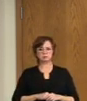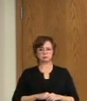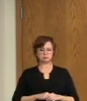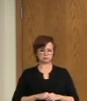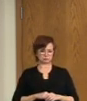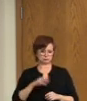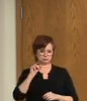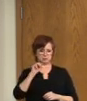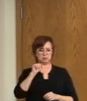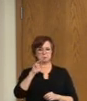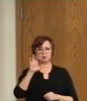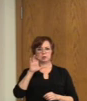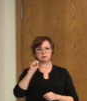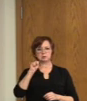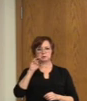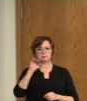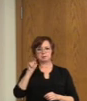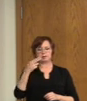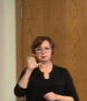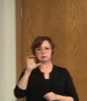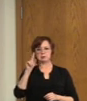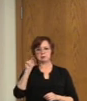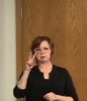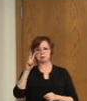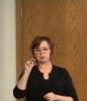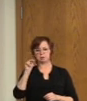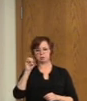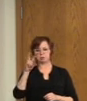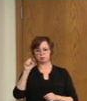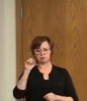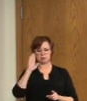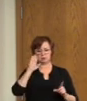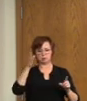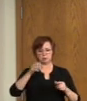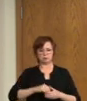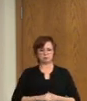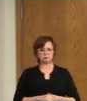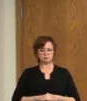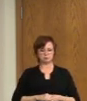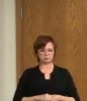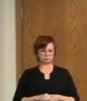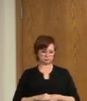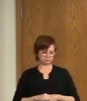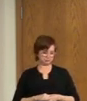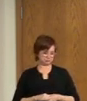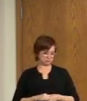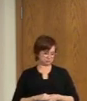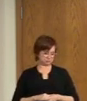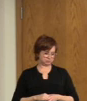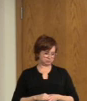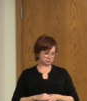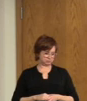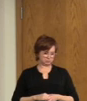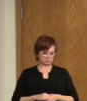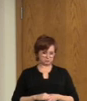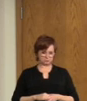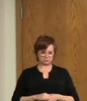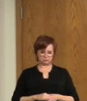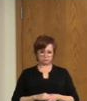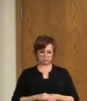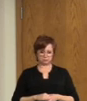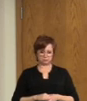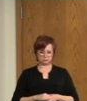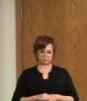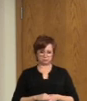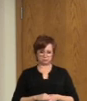We have Mark Smith with CTV. Hello. I'm just wondering if you could clarify maybe some of the